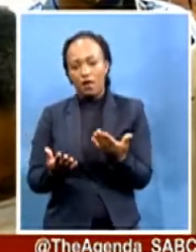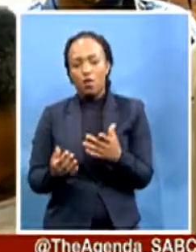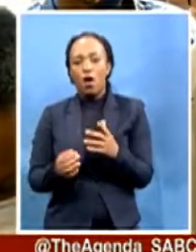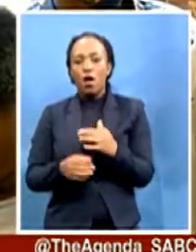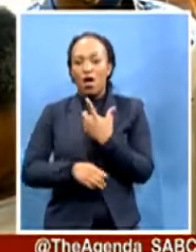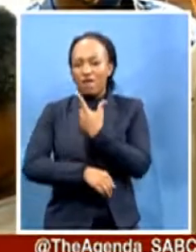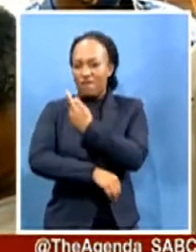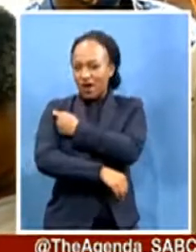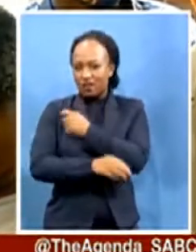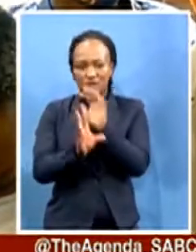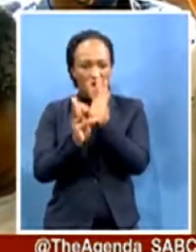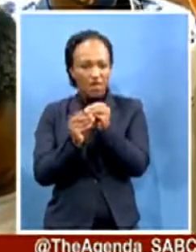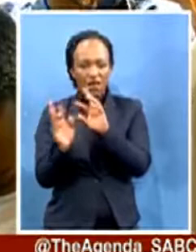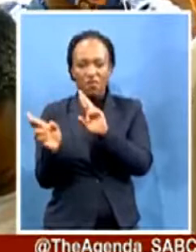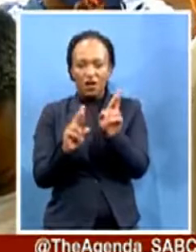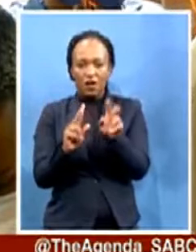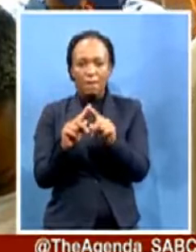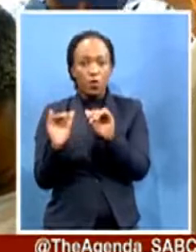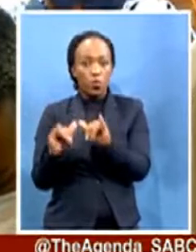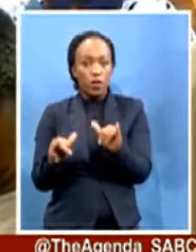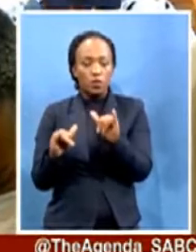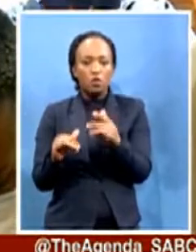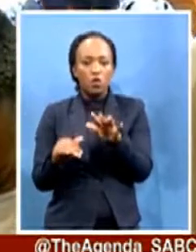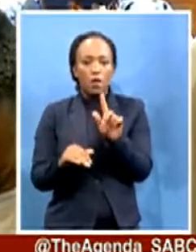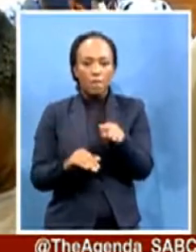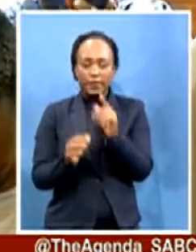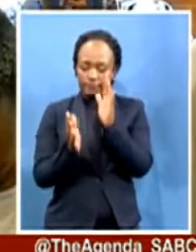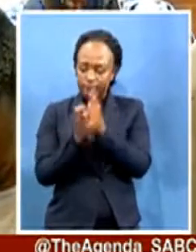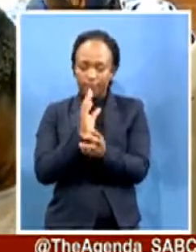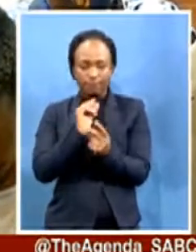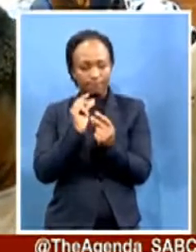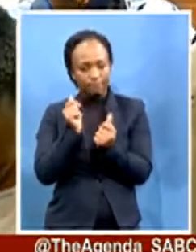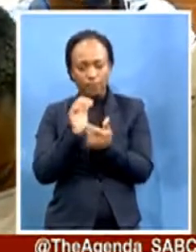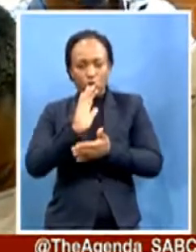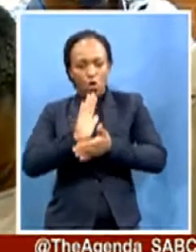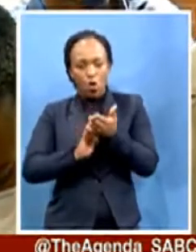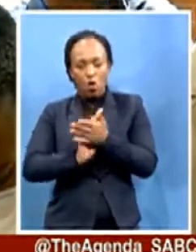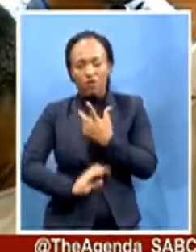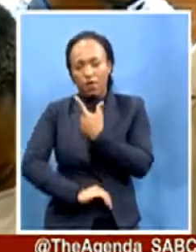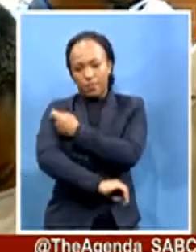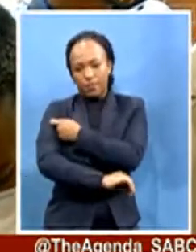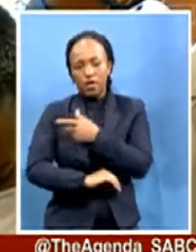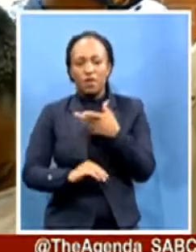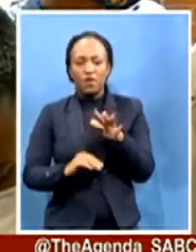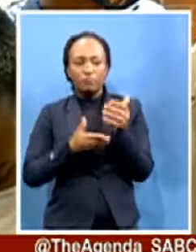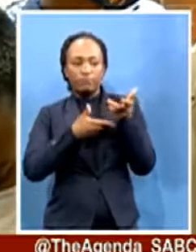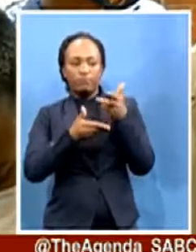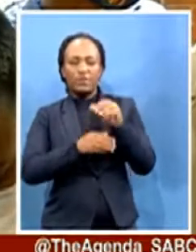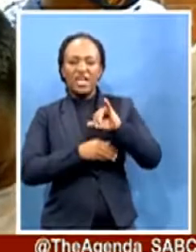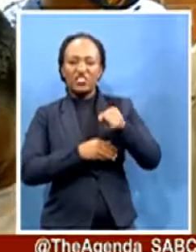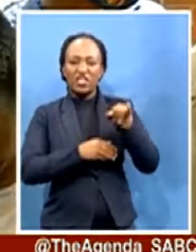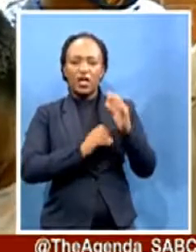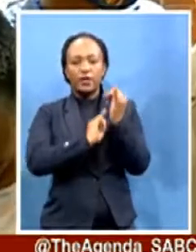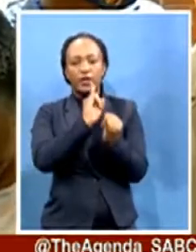waiting just to be given a go-ahead, and then they will come home. I was talking to Johnson & Johnson Global Office yesterday and asking them whether they